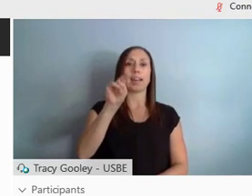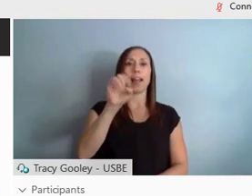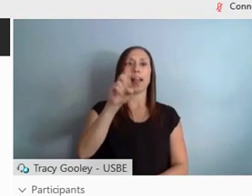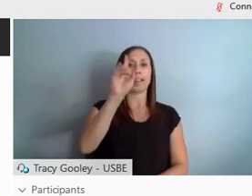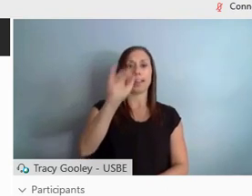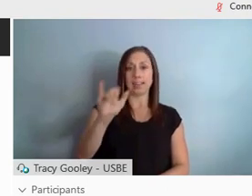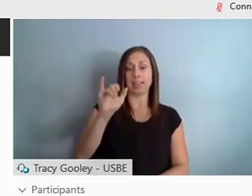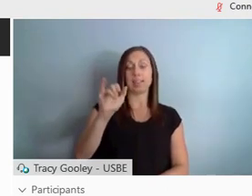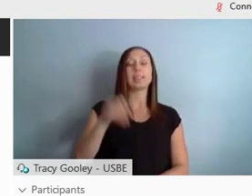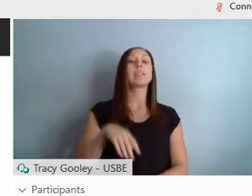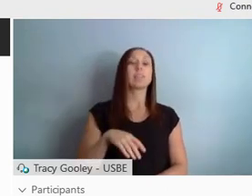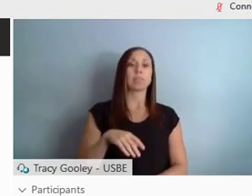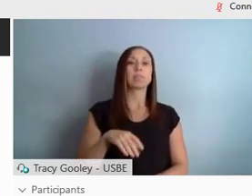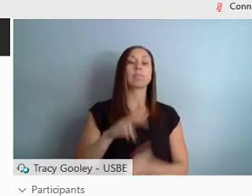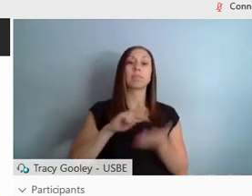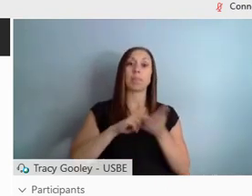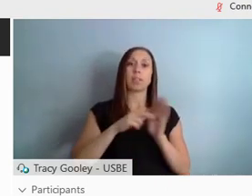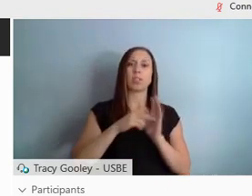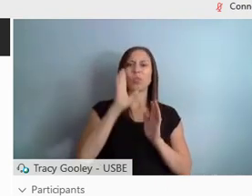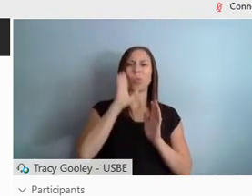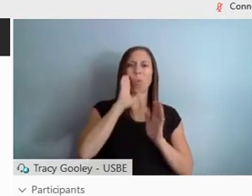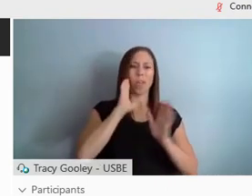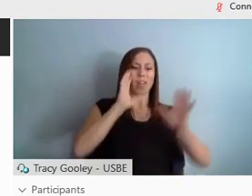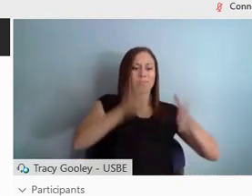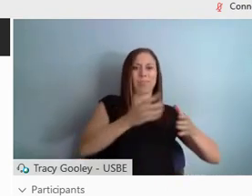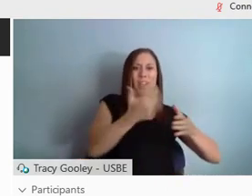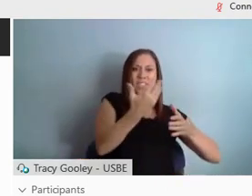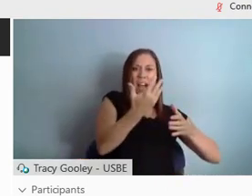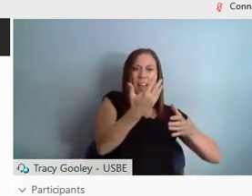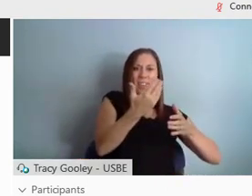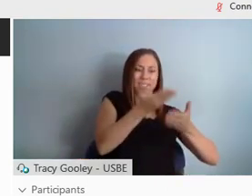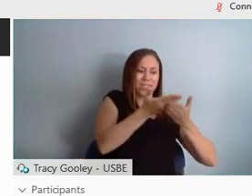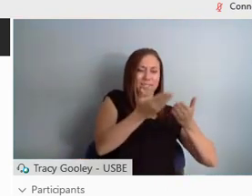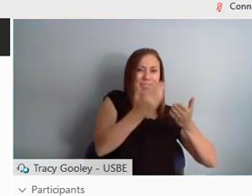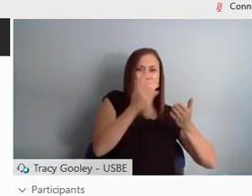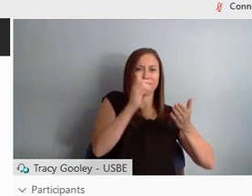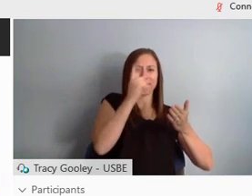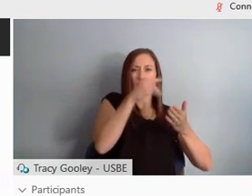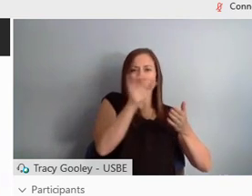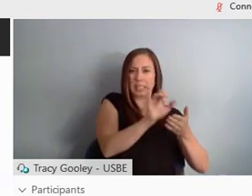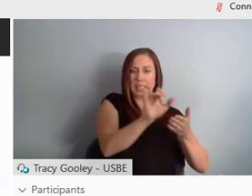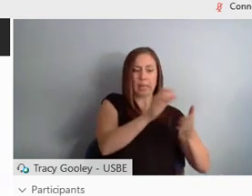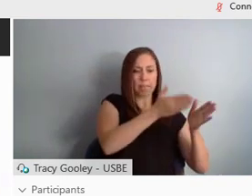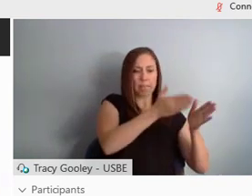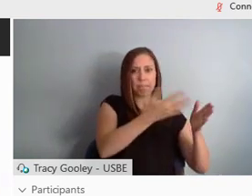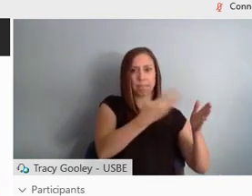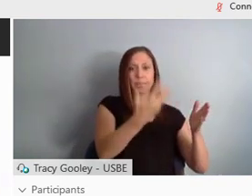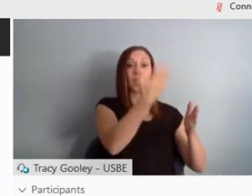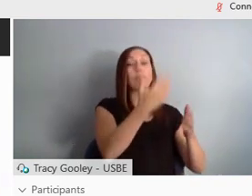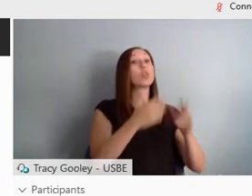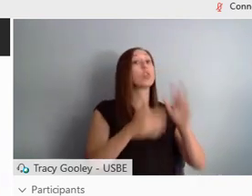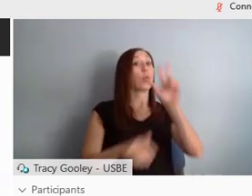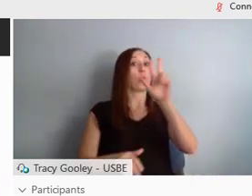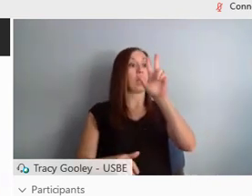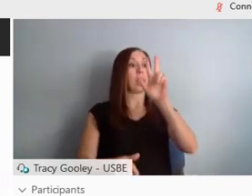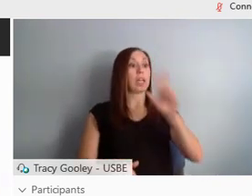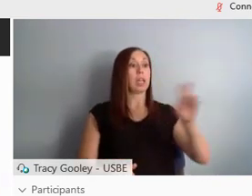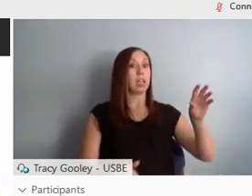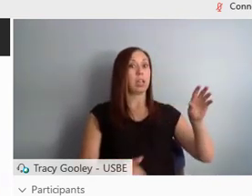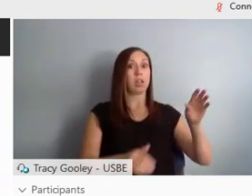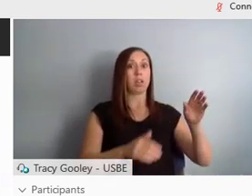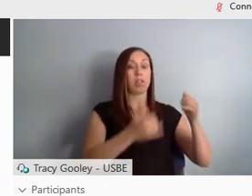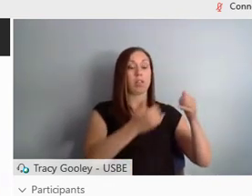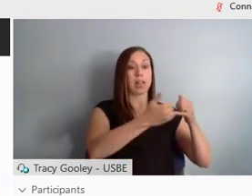one, what you'll do is the set of 5 identical counters that we talked about at the beginning, you're going to put 3 of them out in